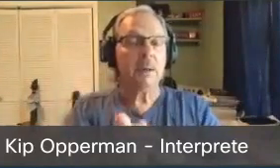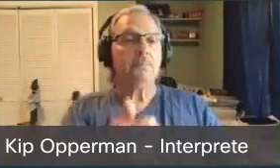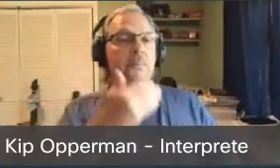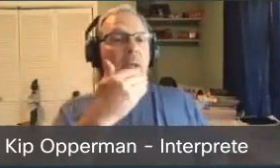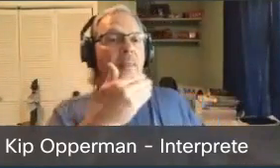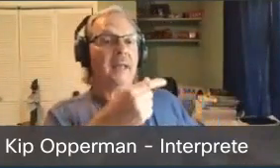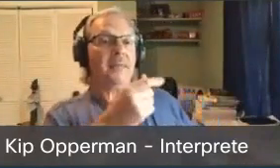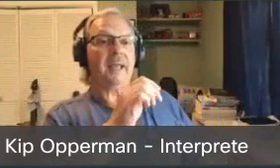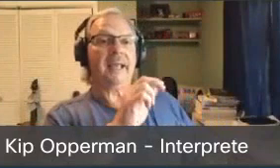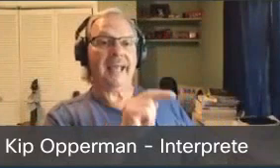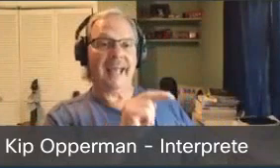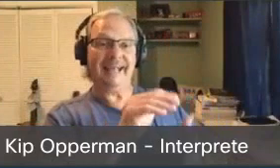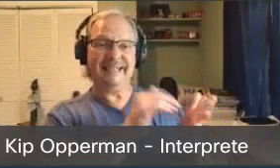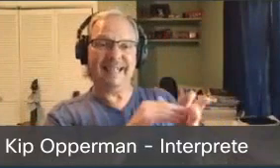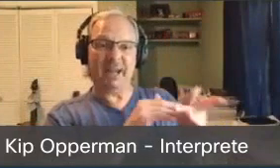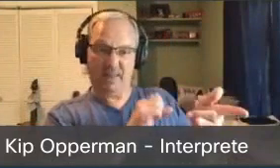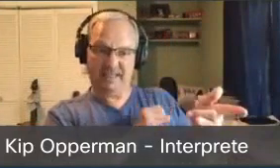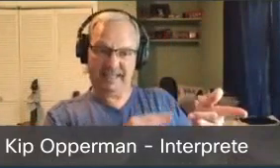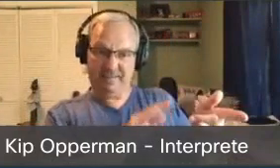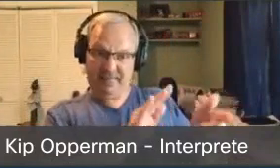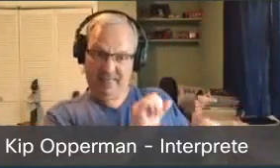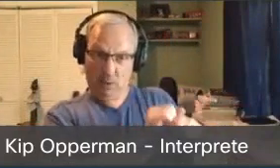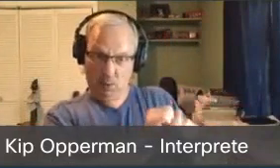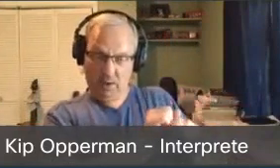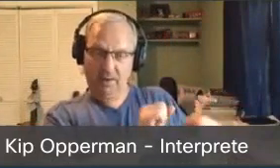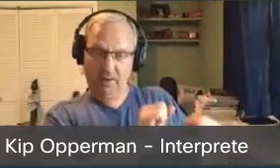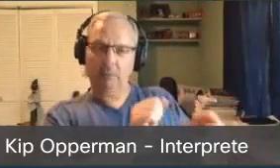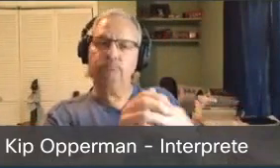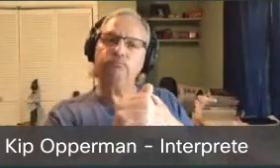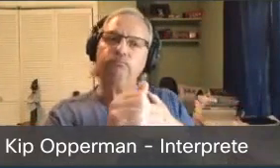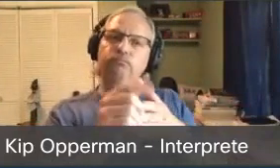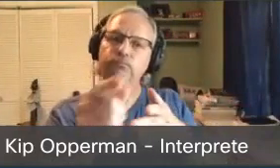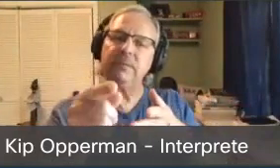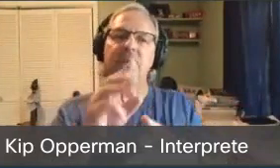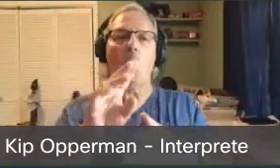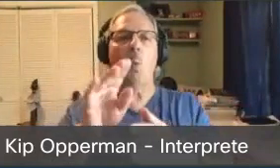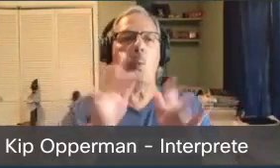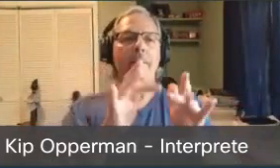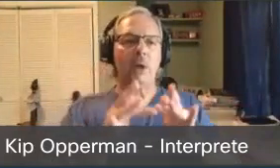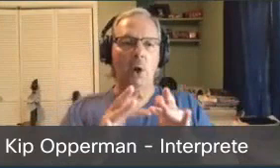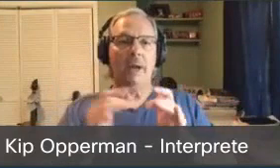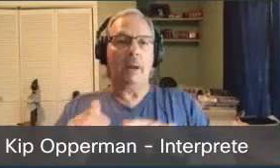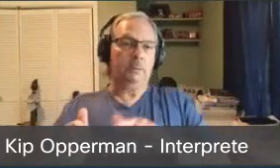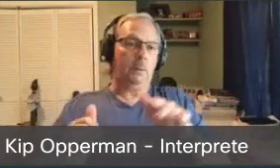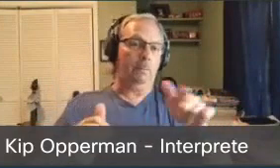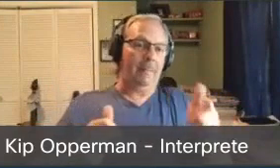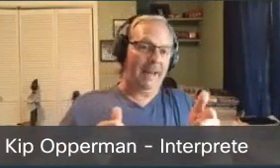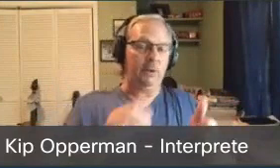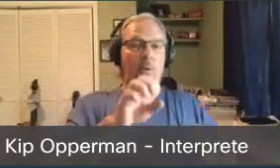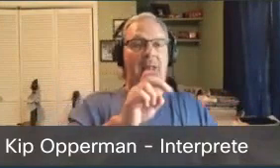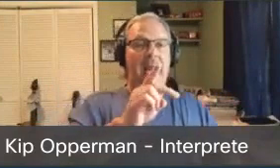and their staff for their work in developing and facilitating today's webinar. So at this time, I will turn it back to Erica.